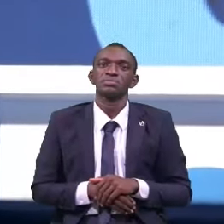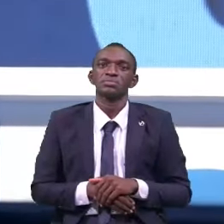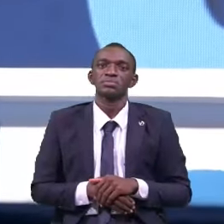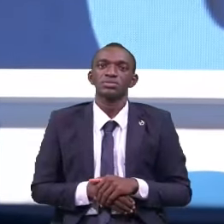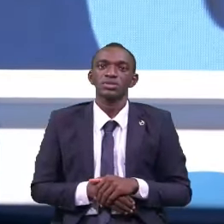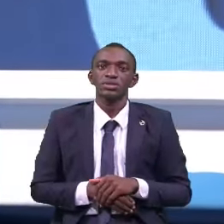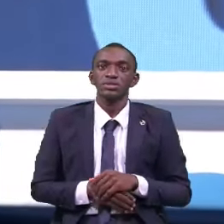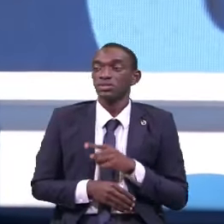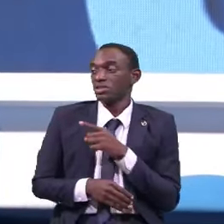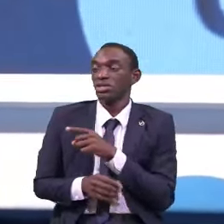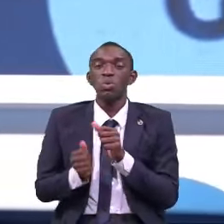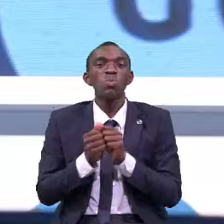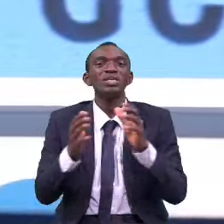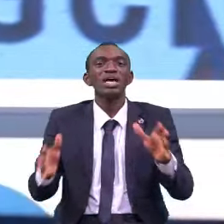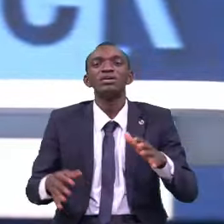They're without feeling.